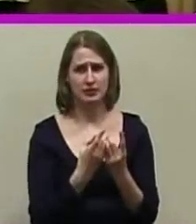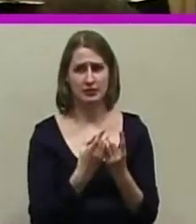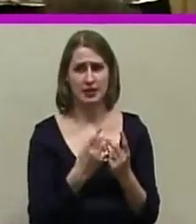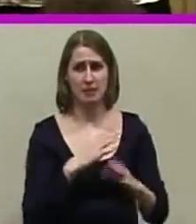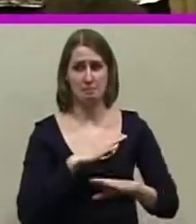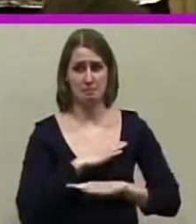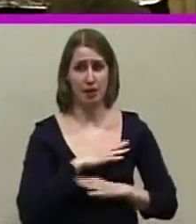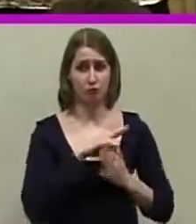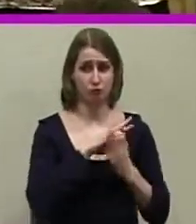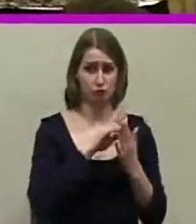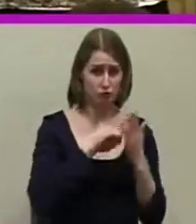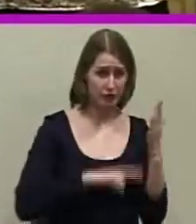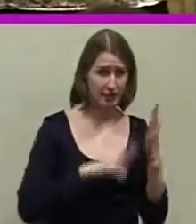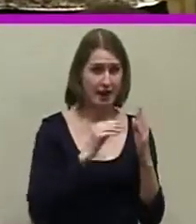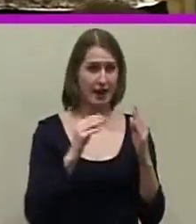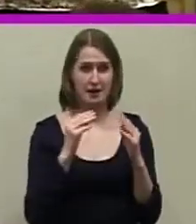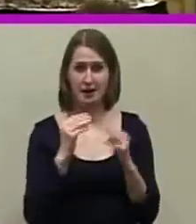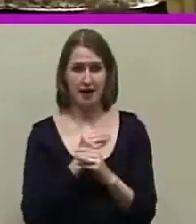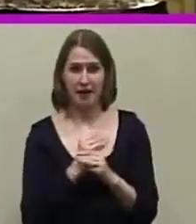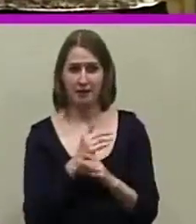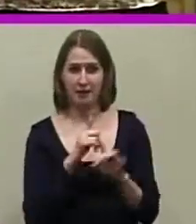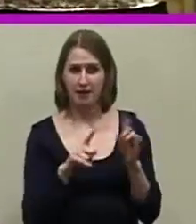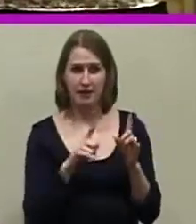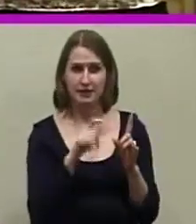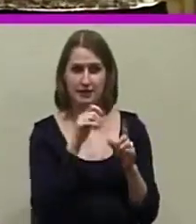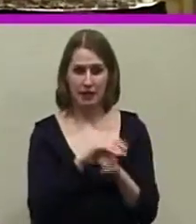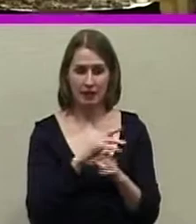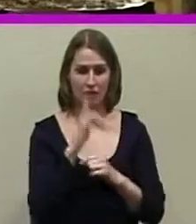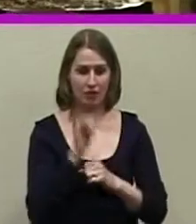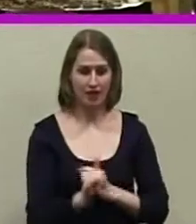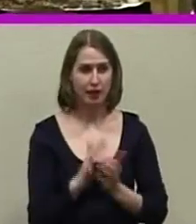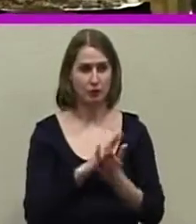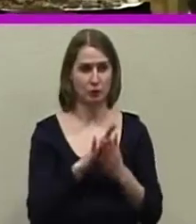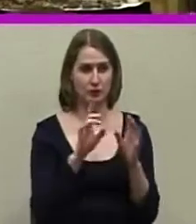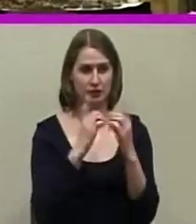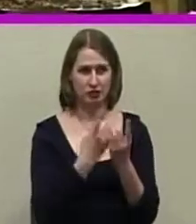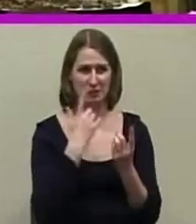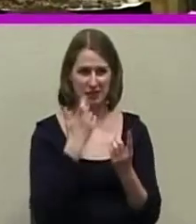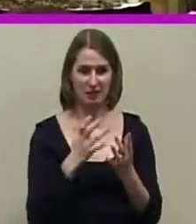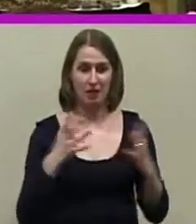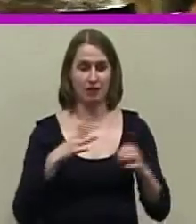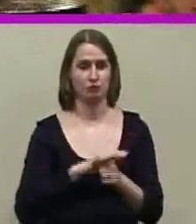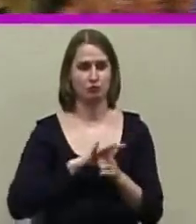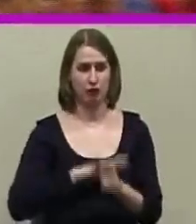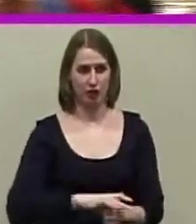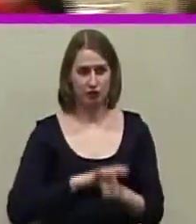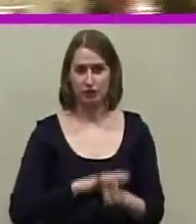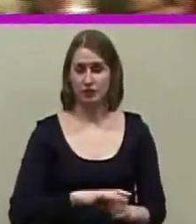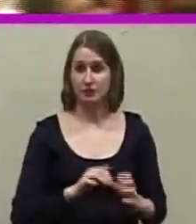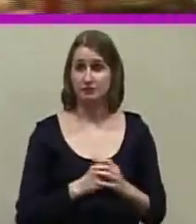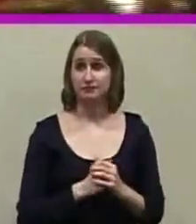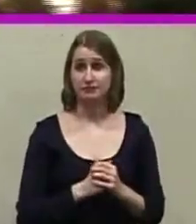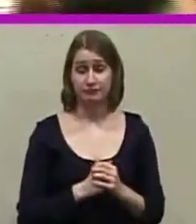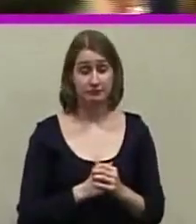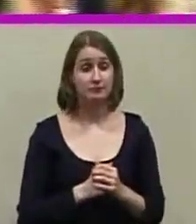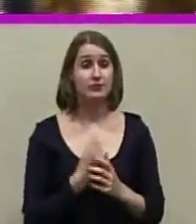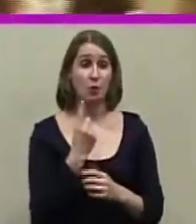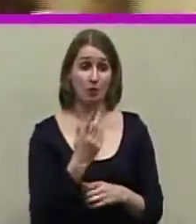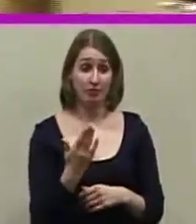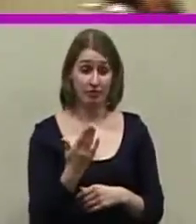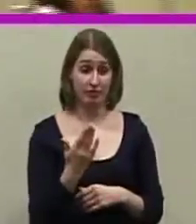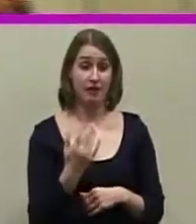math, but that's not really good enough for this school district. Okay. We exceed level. Yeah, and boy, I'll tell you, one of the things I'm seeing, at least